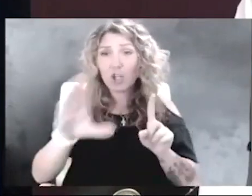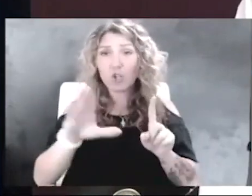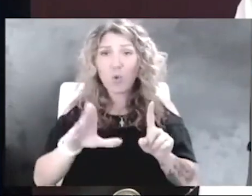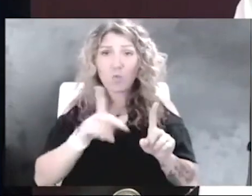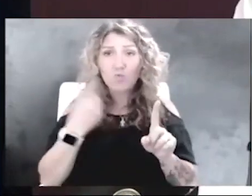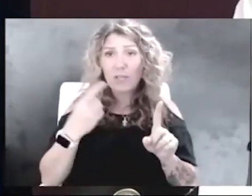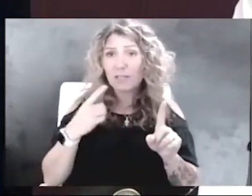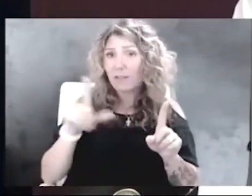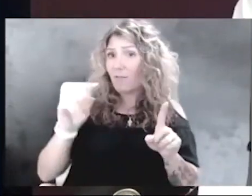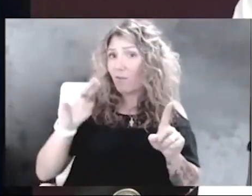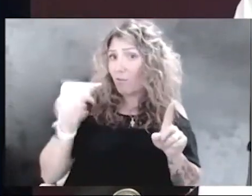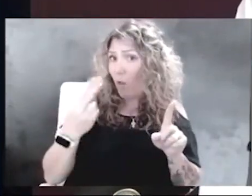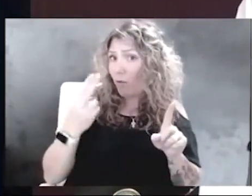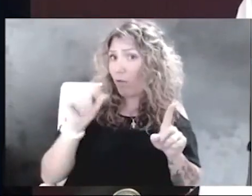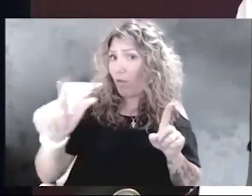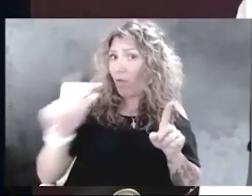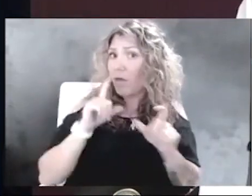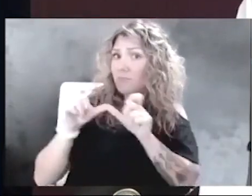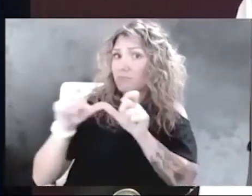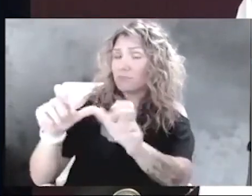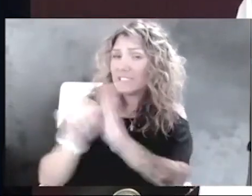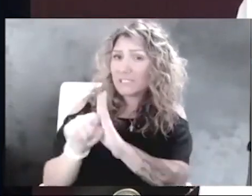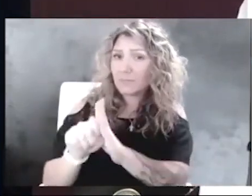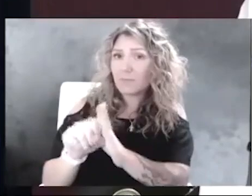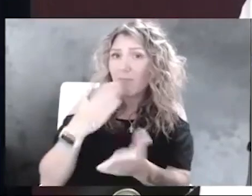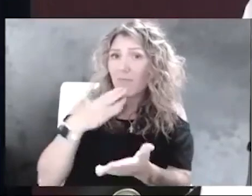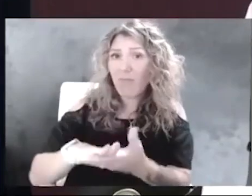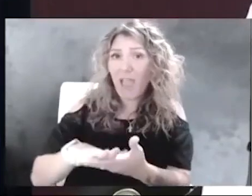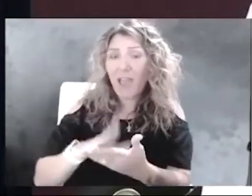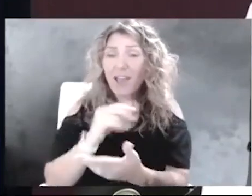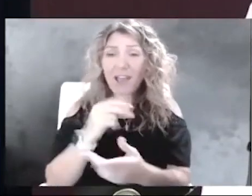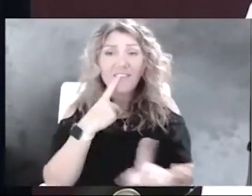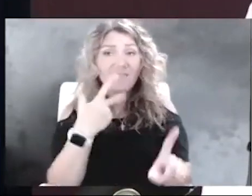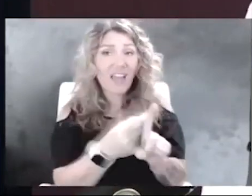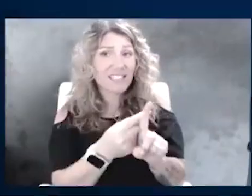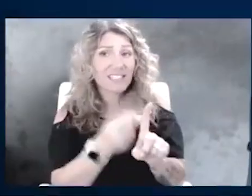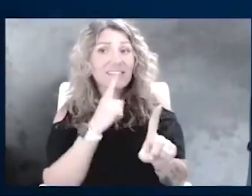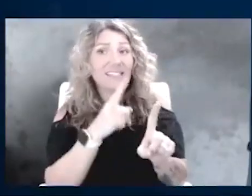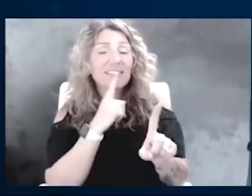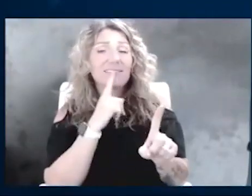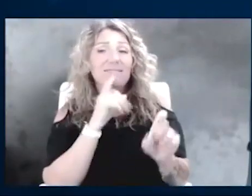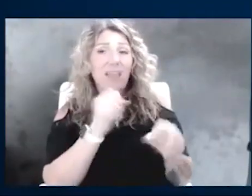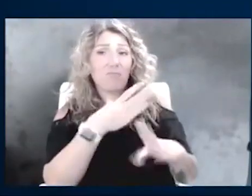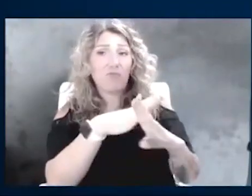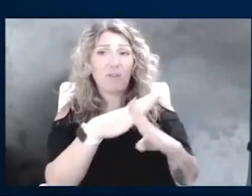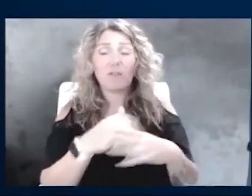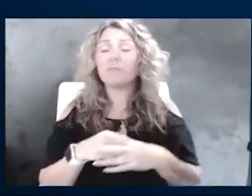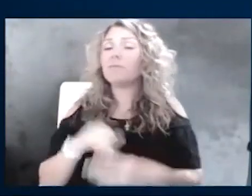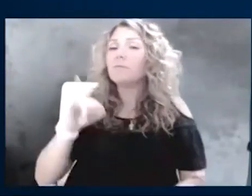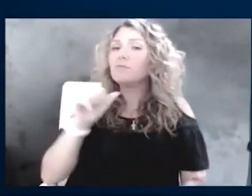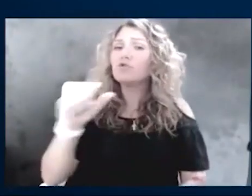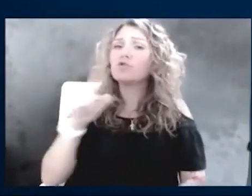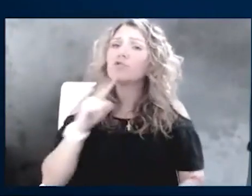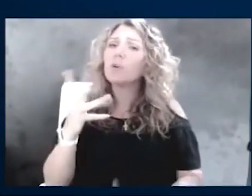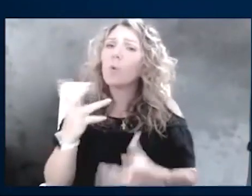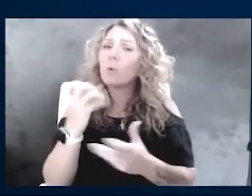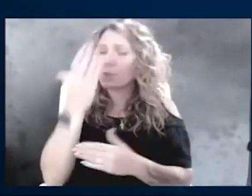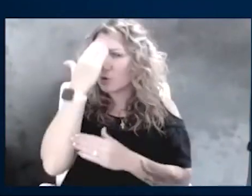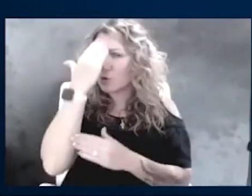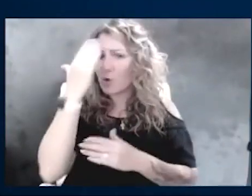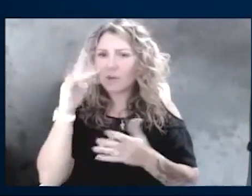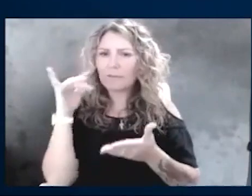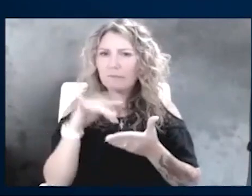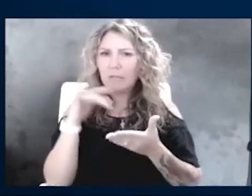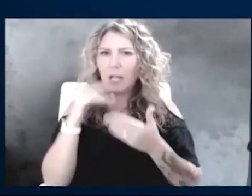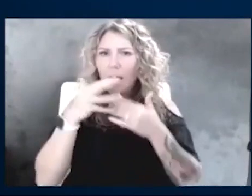bad. Don't do that. And vaccines look like they reduce that. Jill wants to know, are they studying the blood work of children under